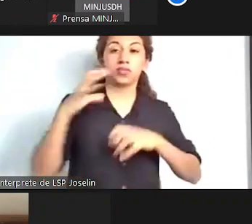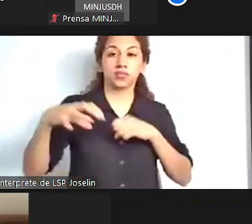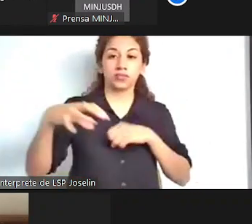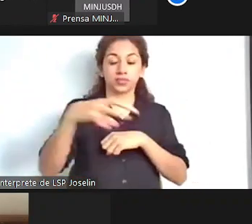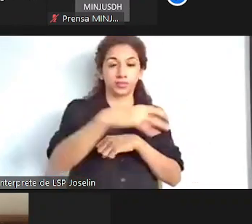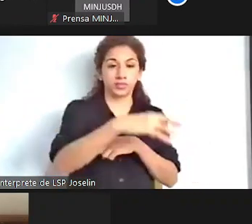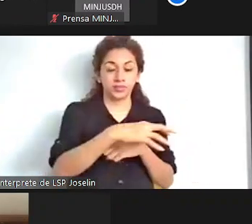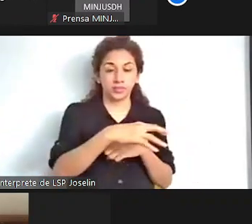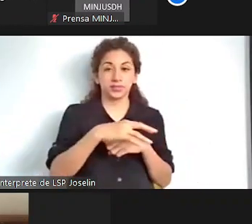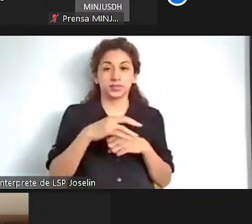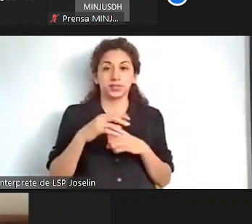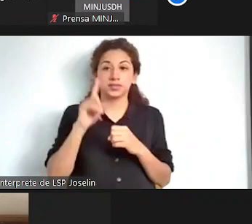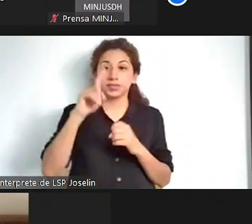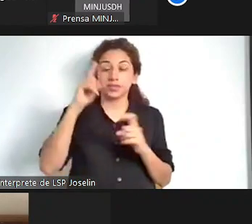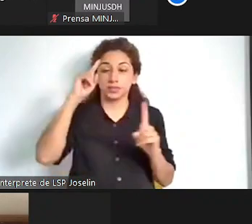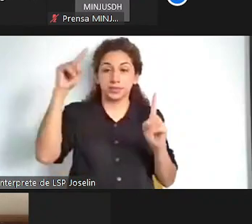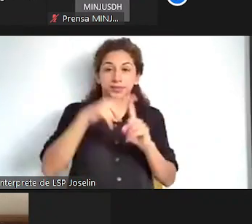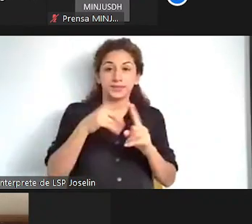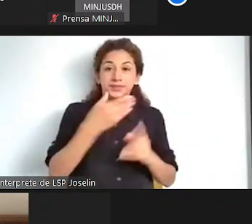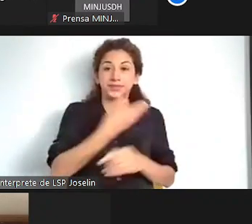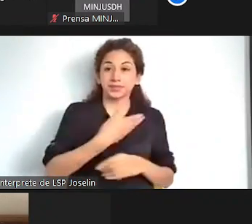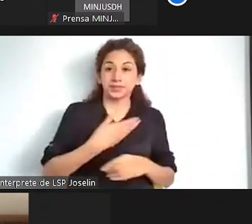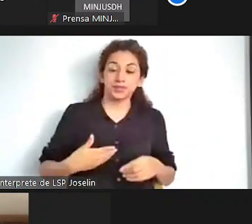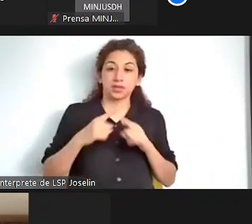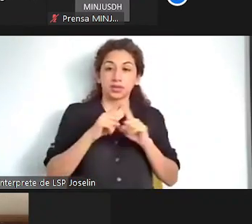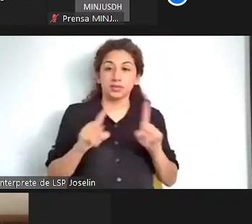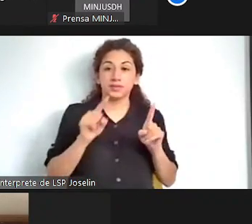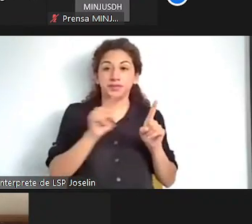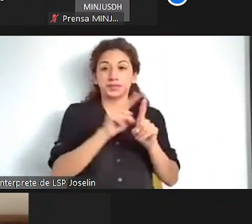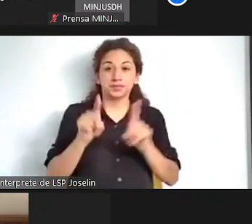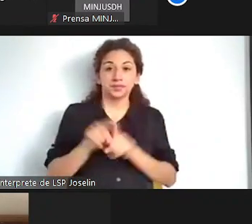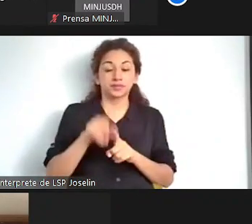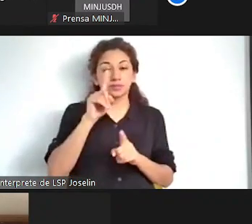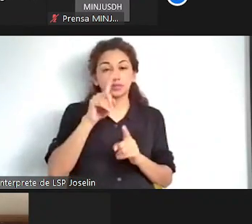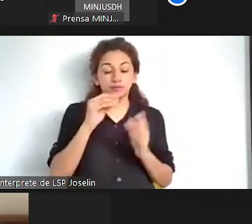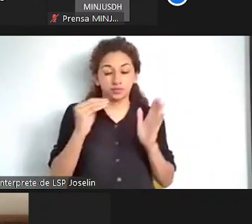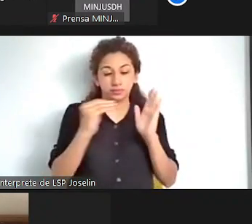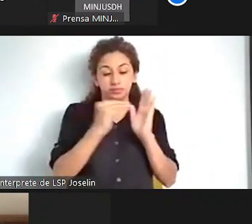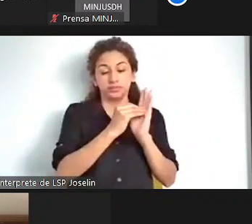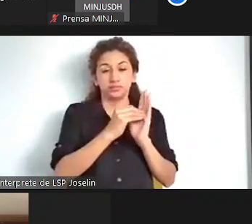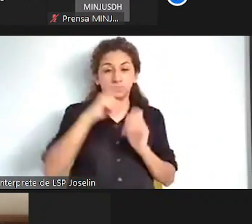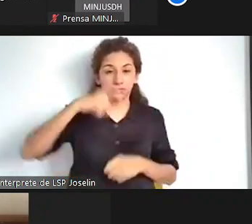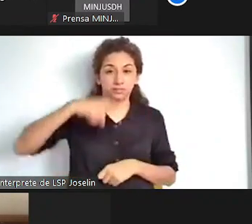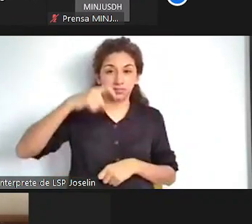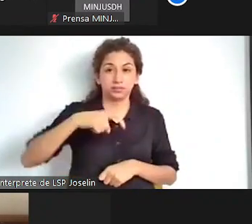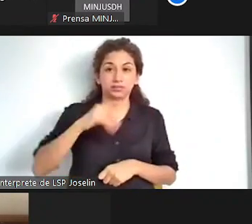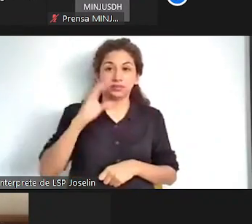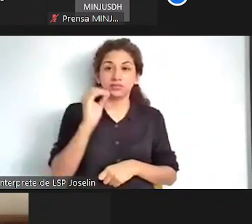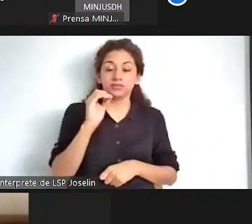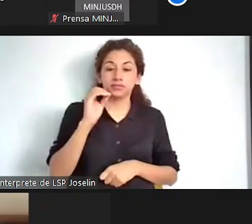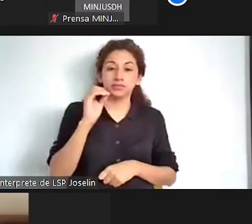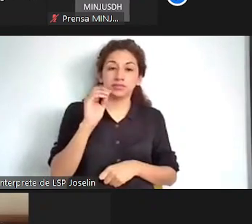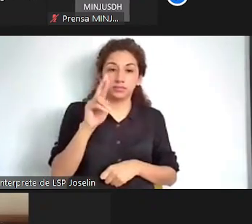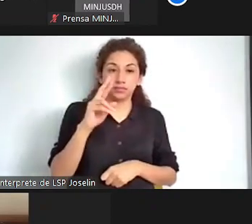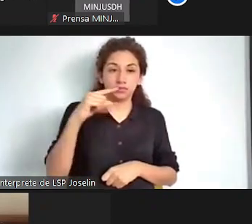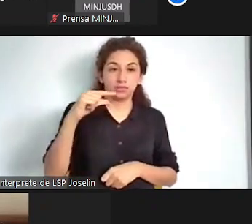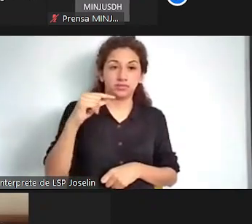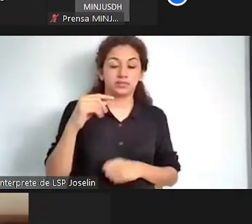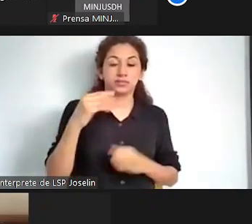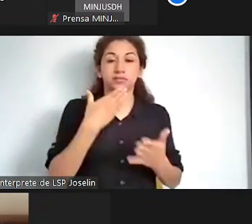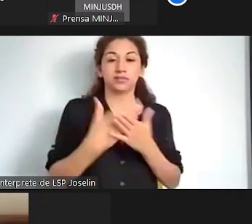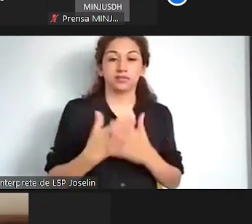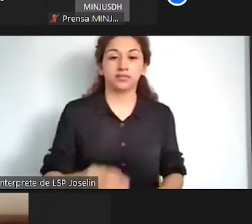institution and the unions as a challenge of their government but also as an agenda that is required for